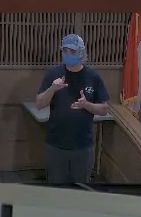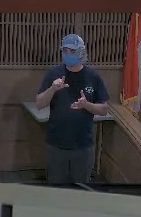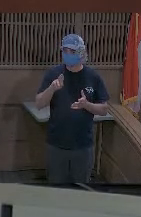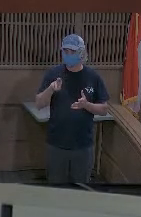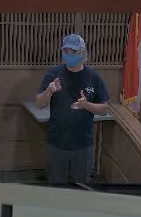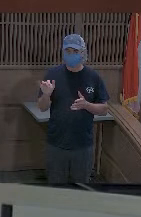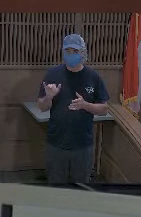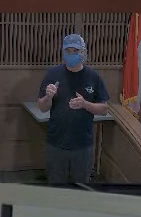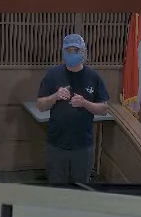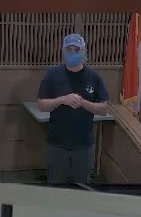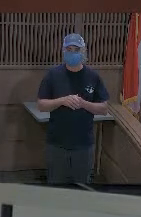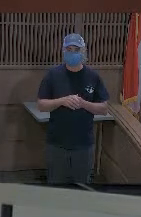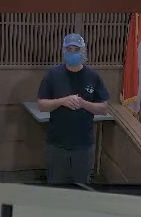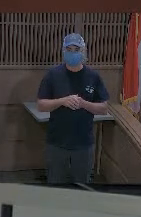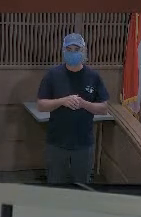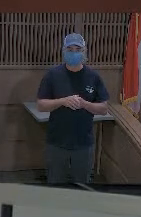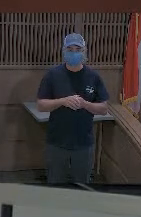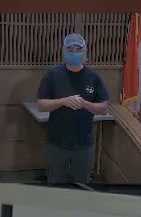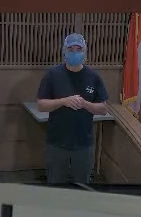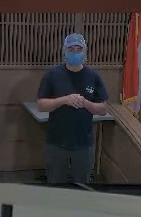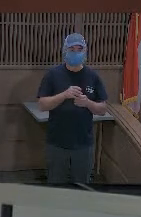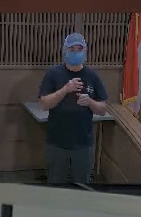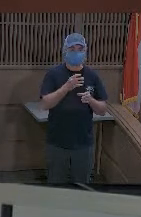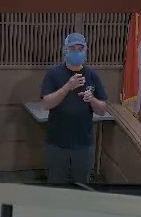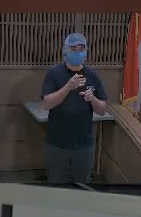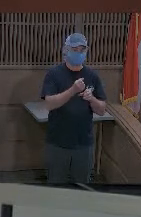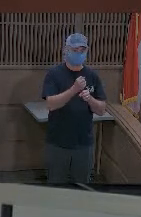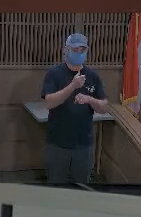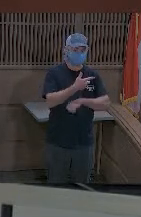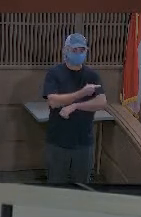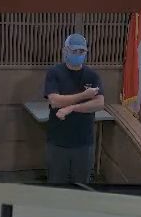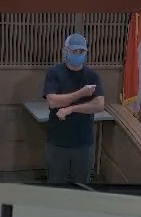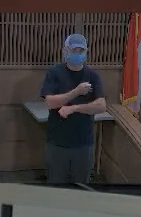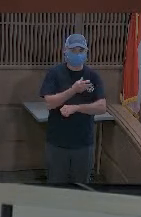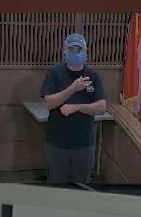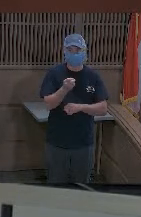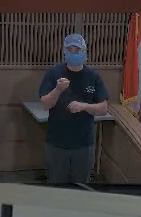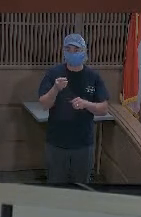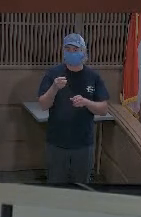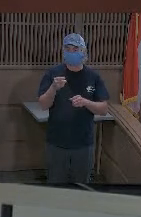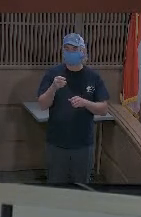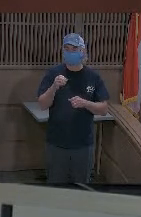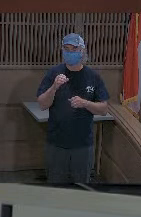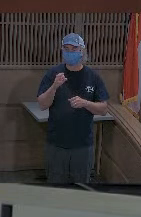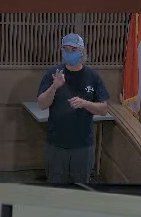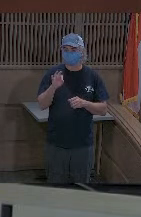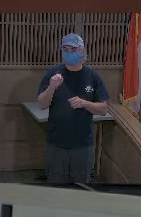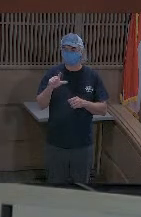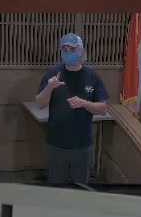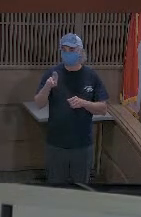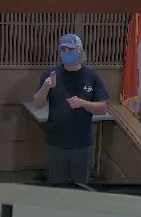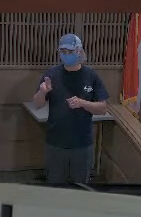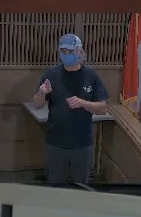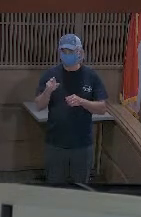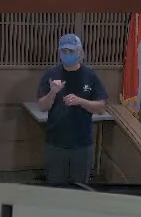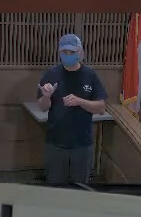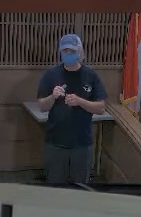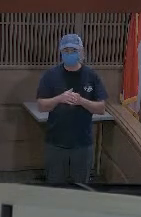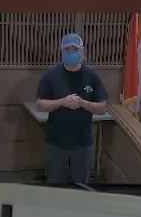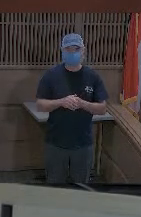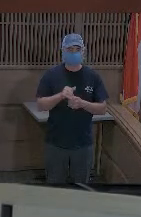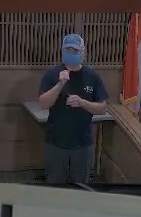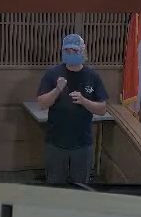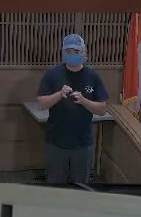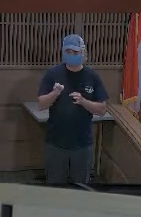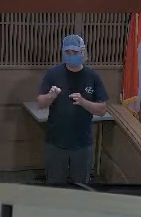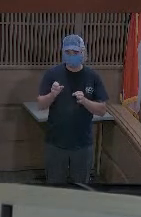for COVID, we need to make sure that you get vaccinated for influenza as well. Please don't delay getting that flu shot.